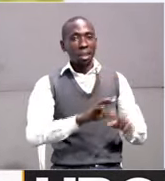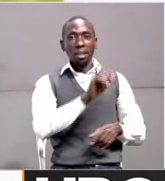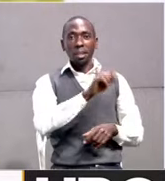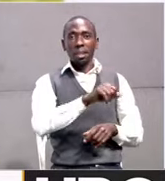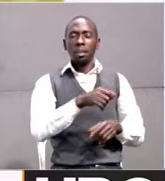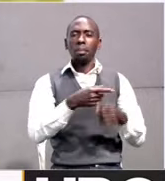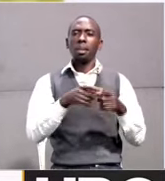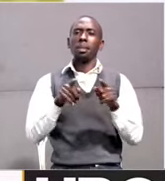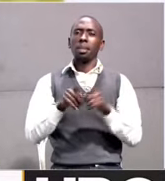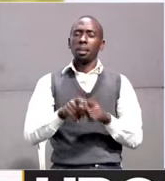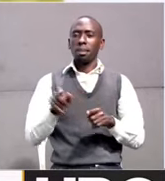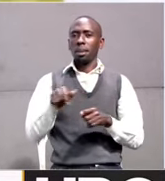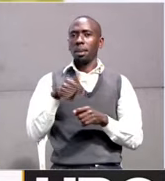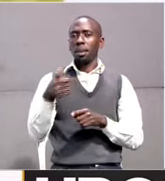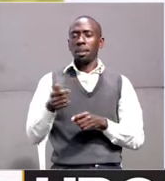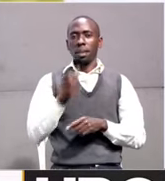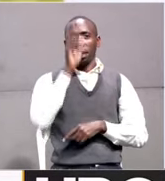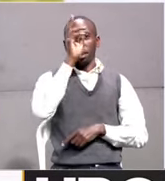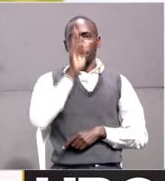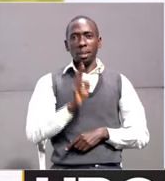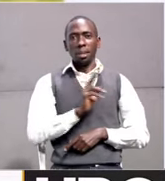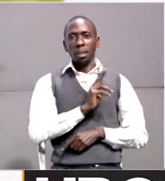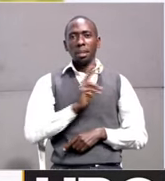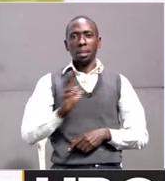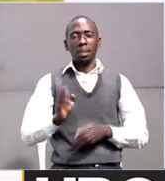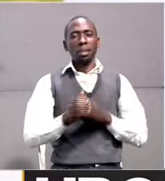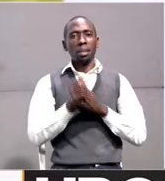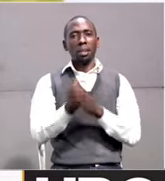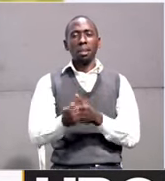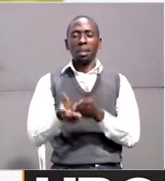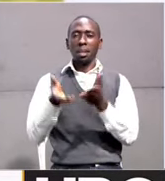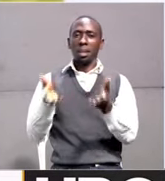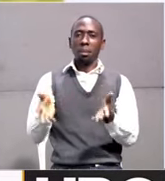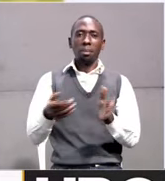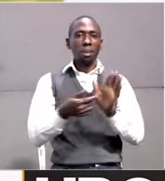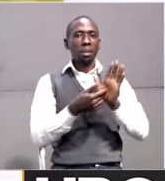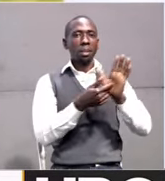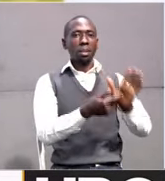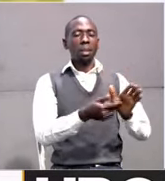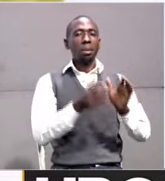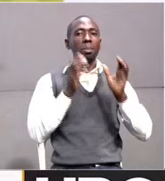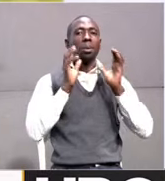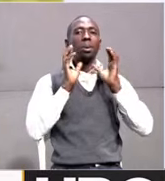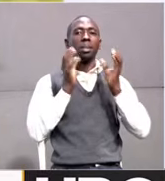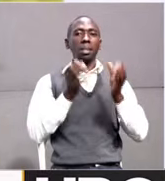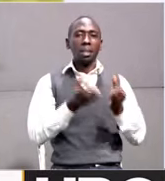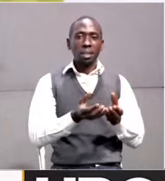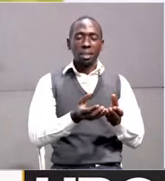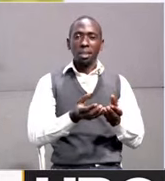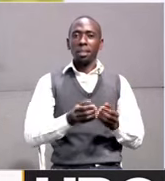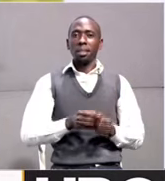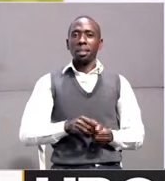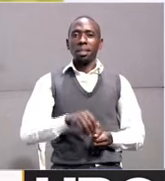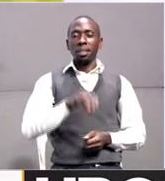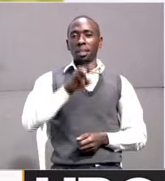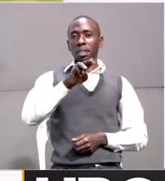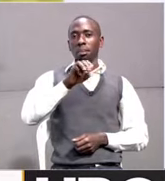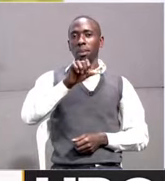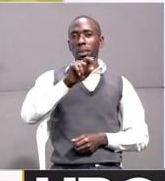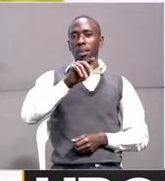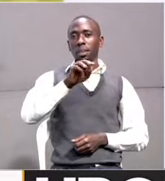religious leaders like Moses and others who